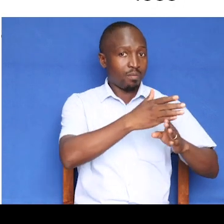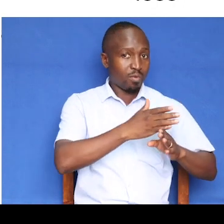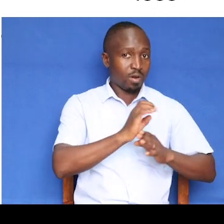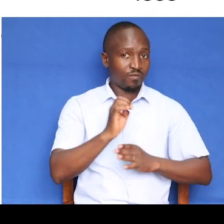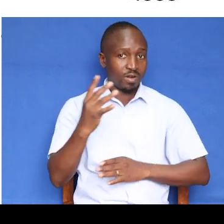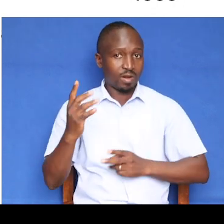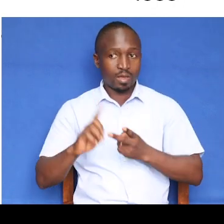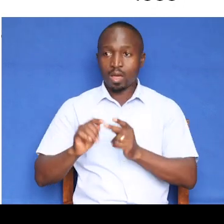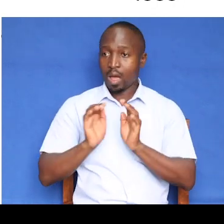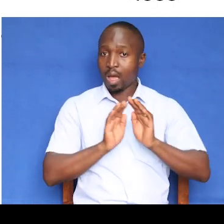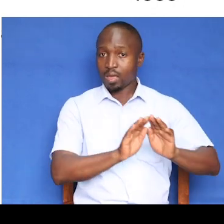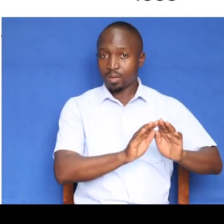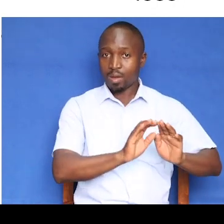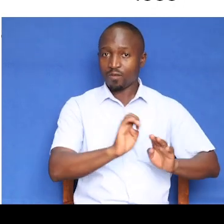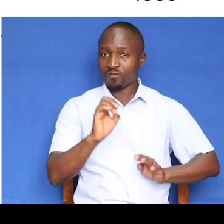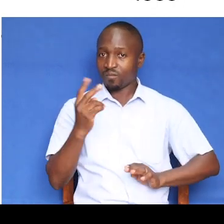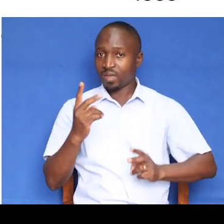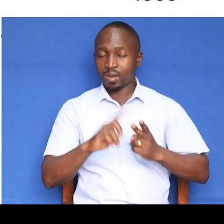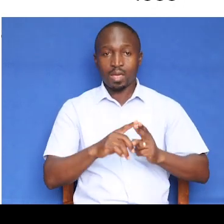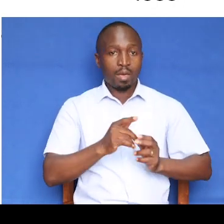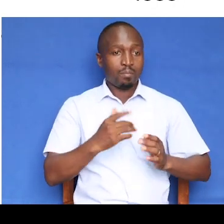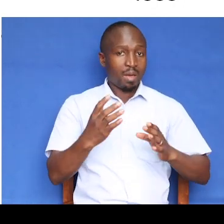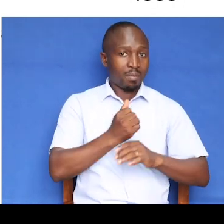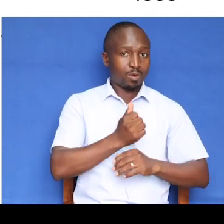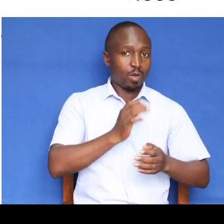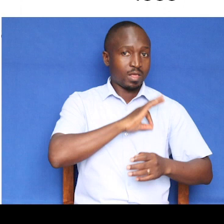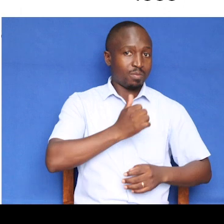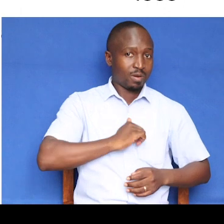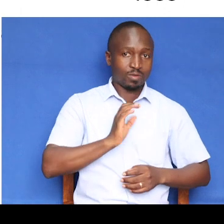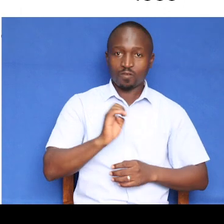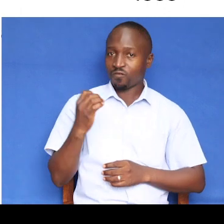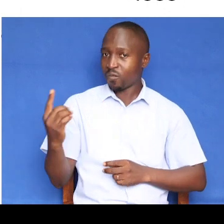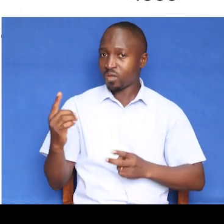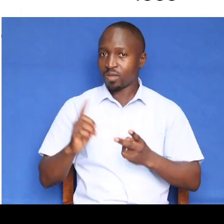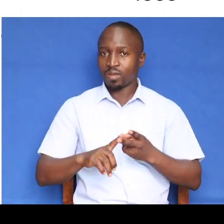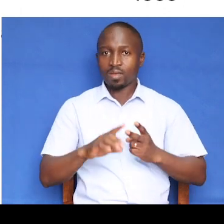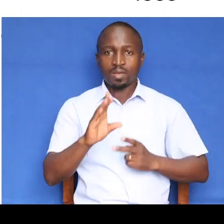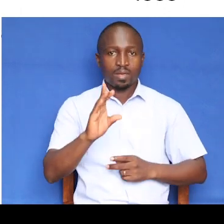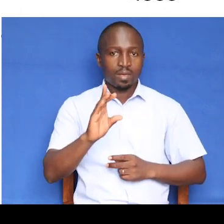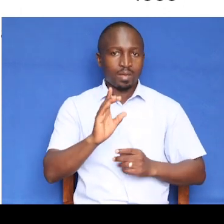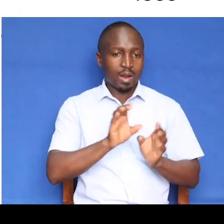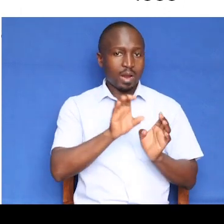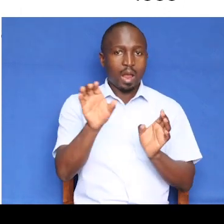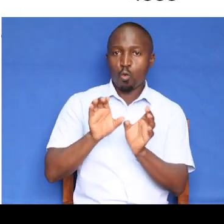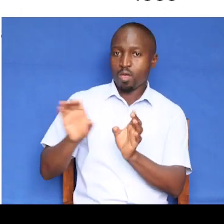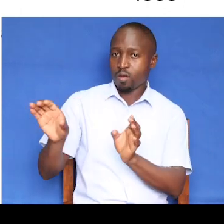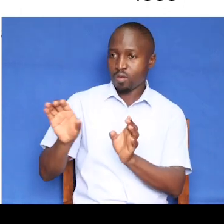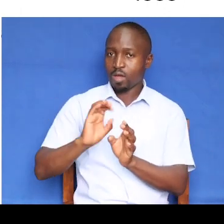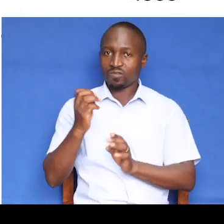4,000, surplus 2,000, self-employment incomes 1,000, dividend